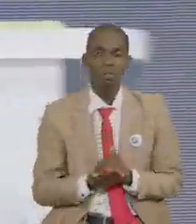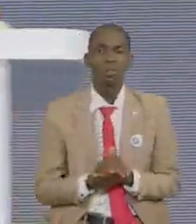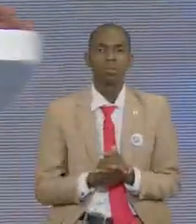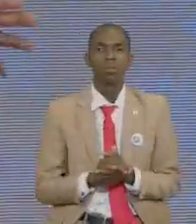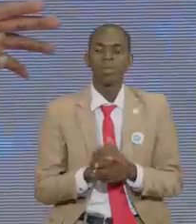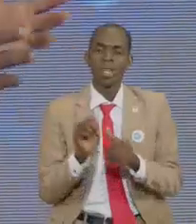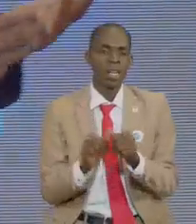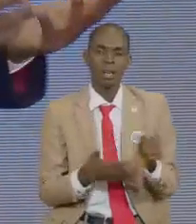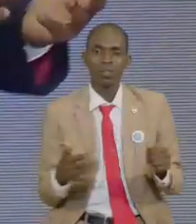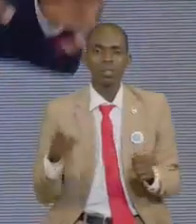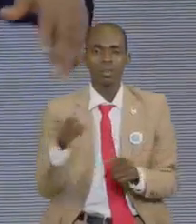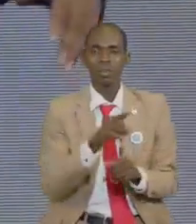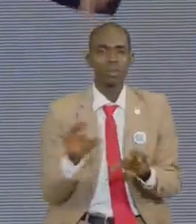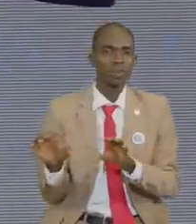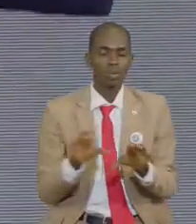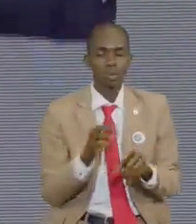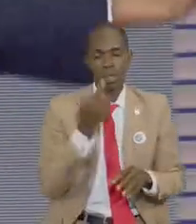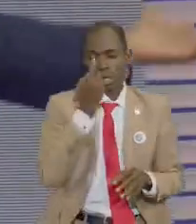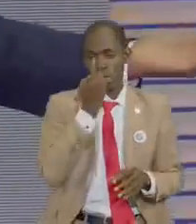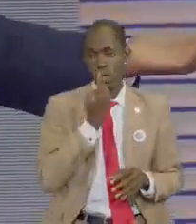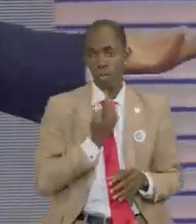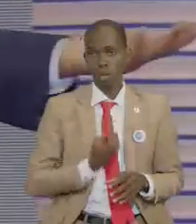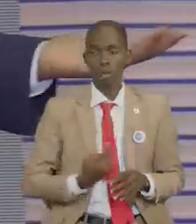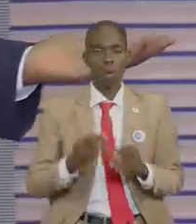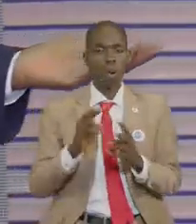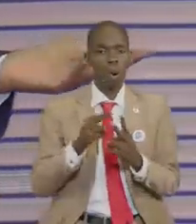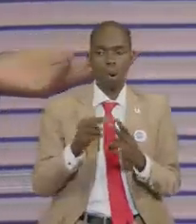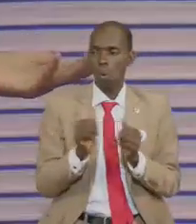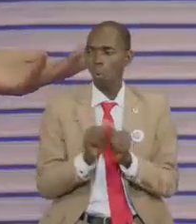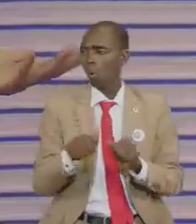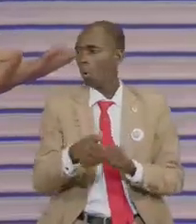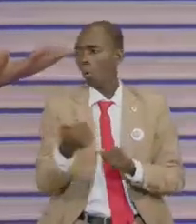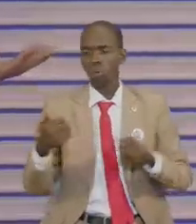everything you do alone or with other people,